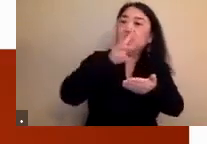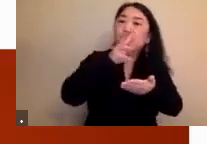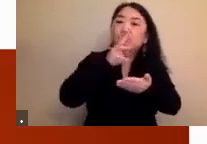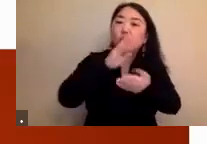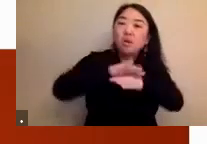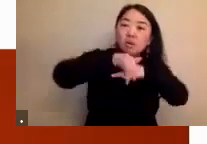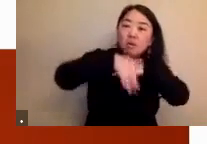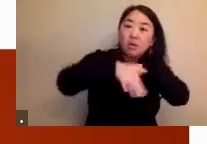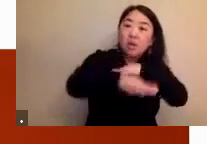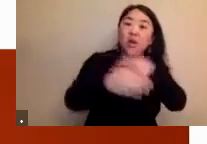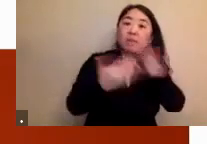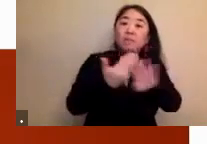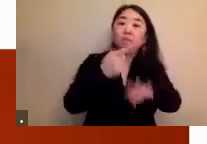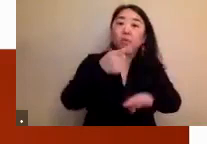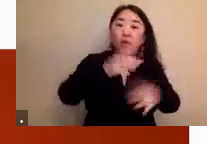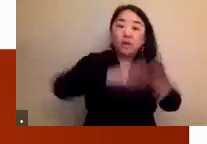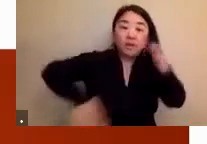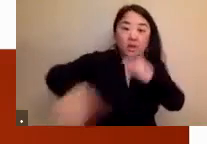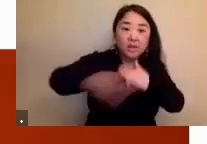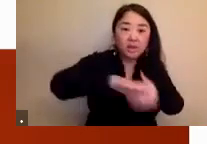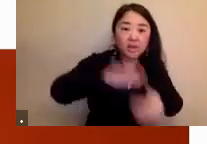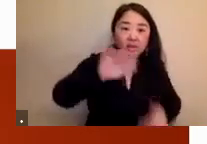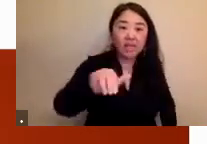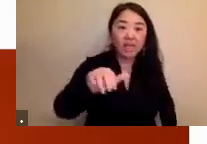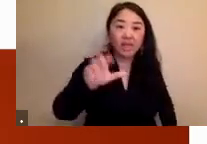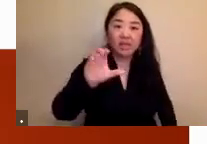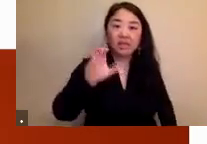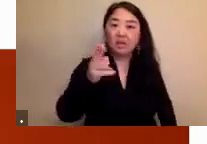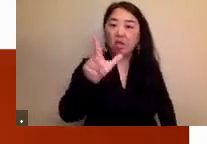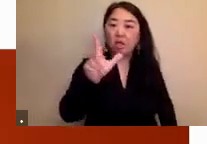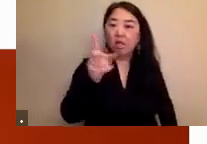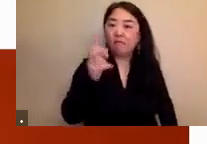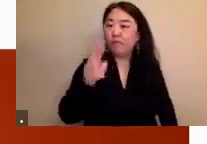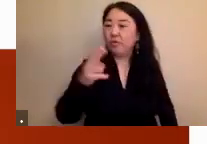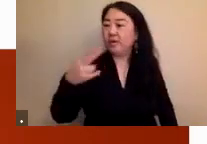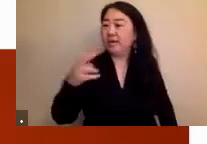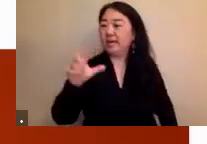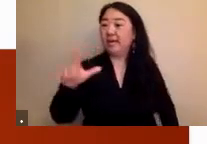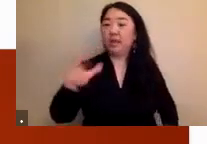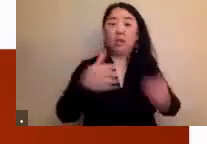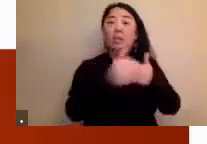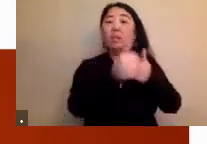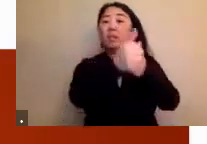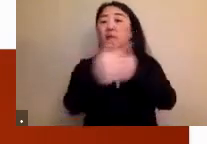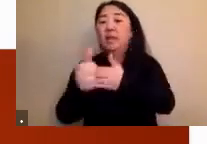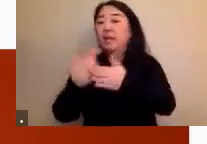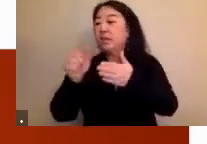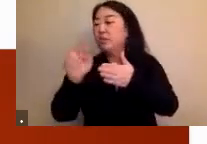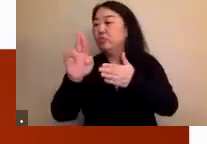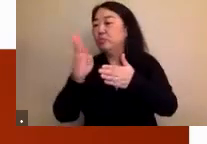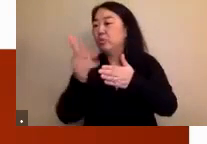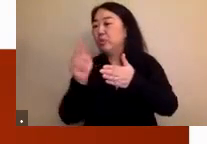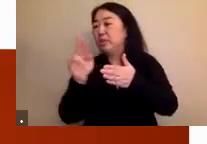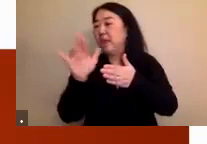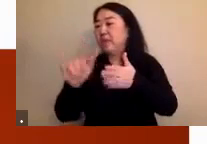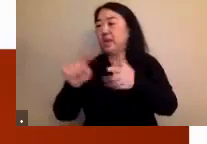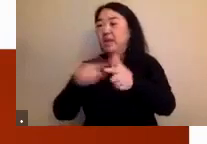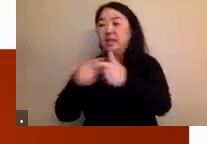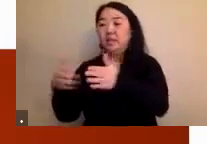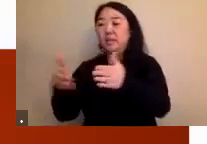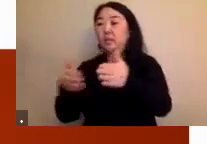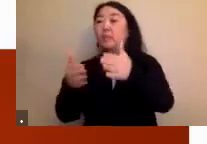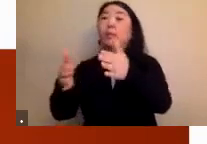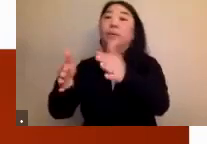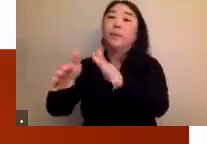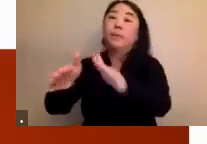the culvert here that eventually leads to a tributary or a stream that eventually